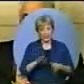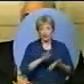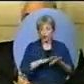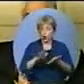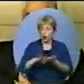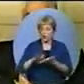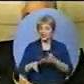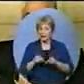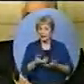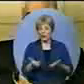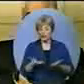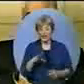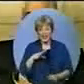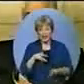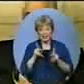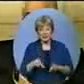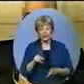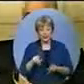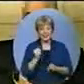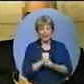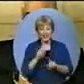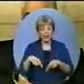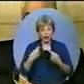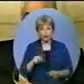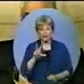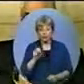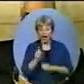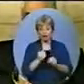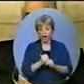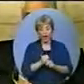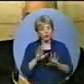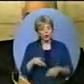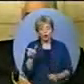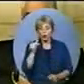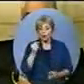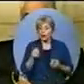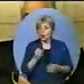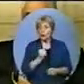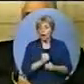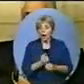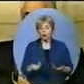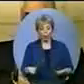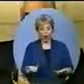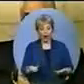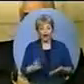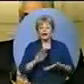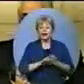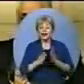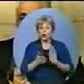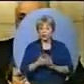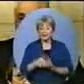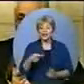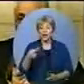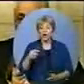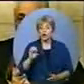needed anymore. Georgia Pacific clearly had heard loud and clear the message sent out by this government when it approved the takeovers of